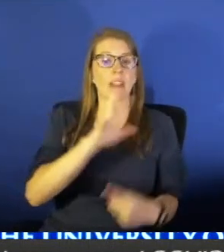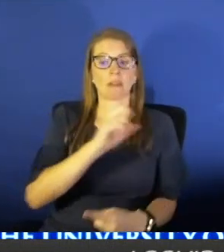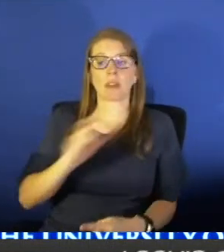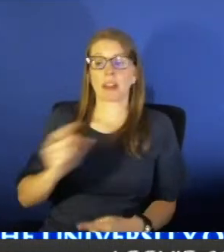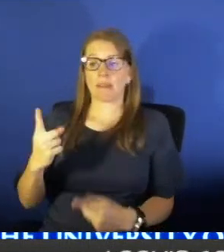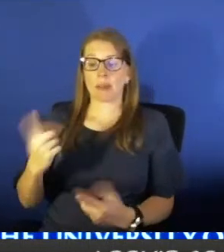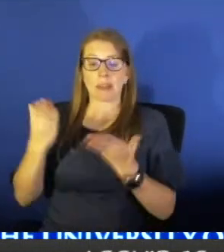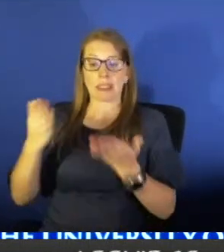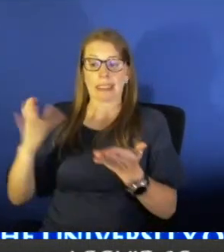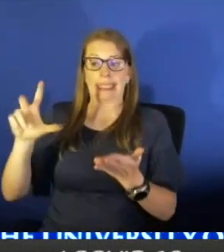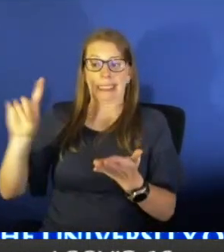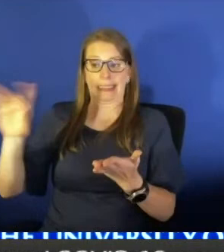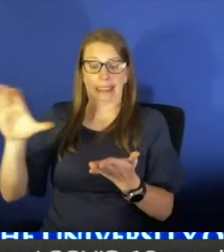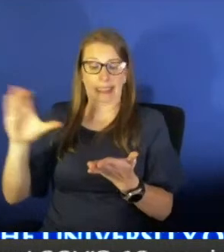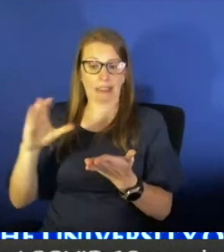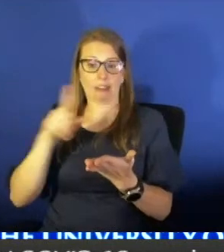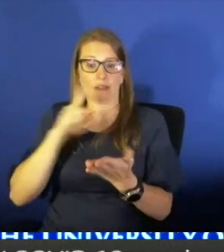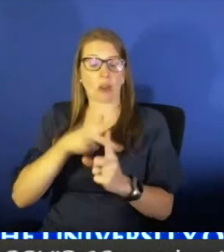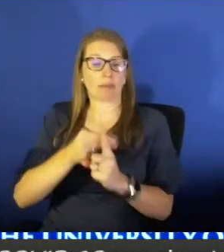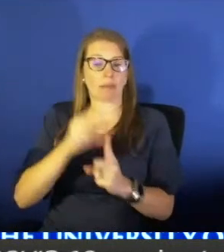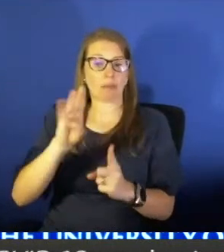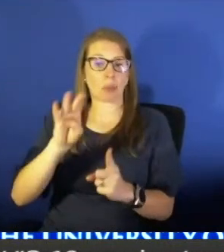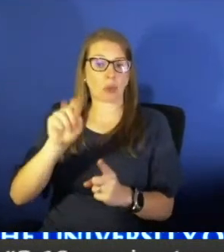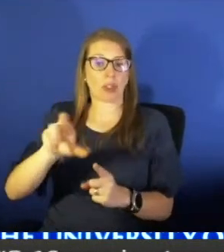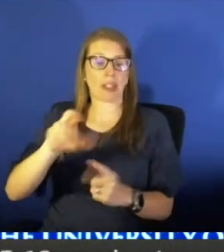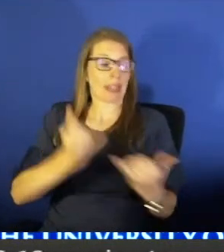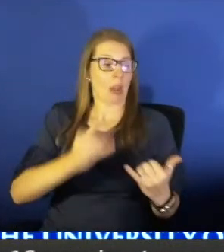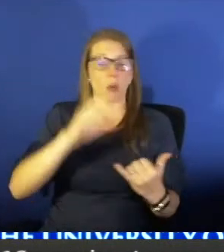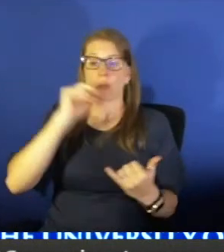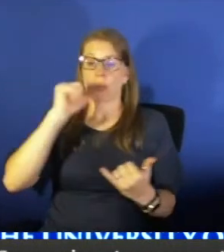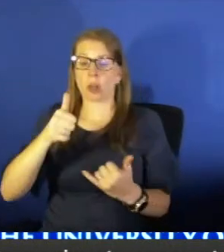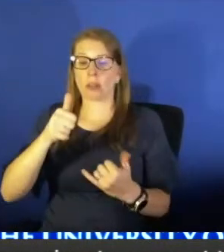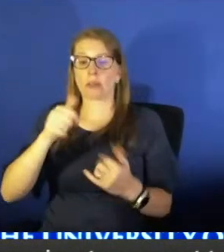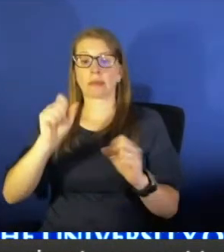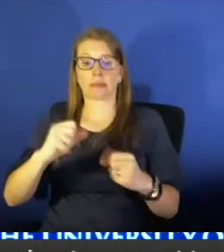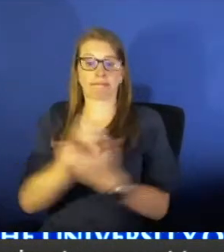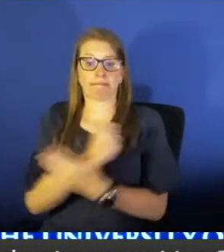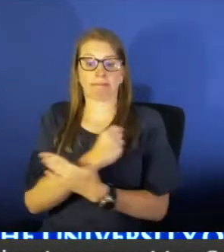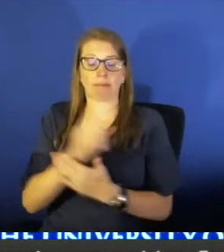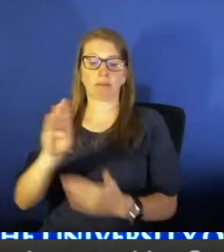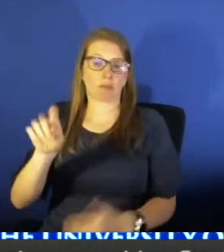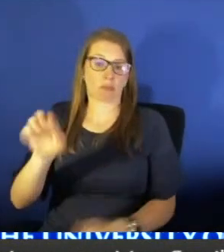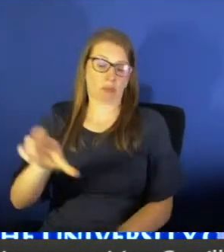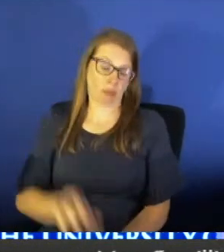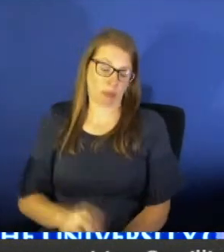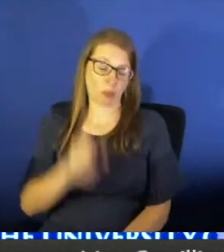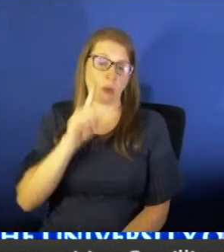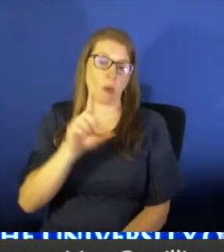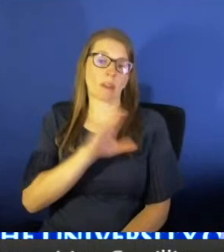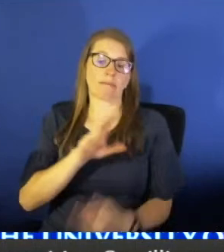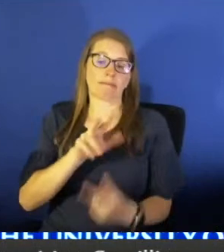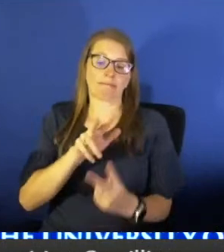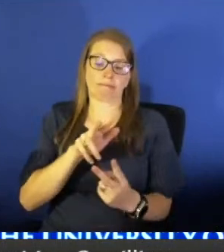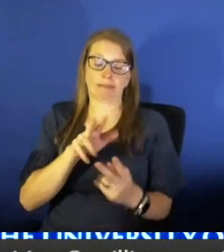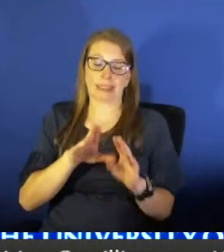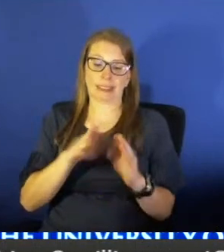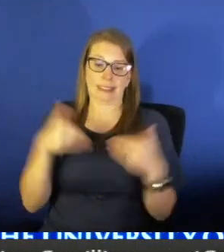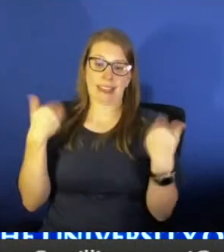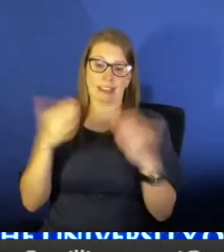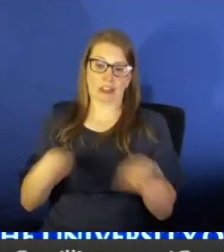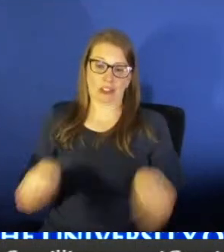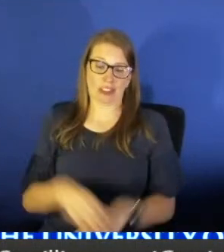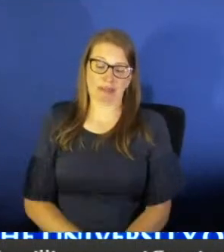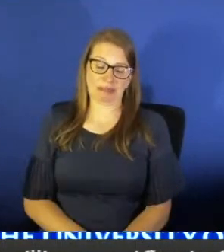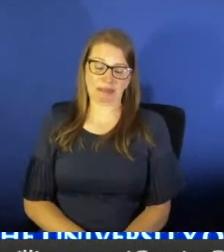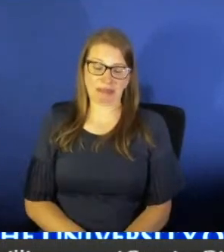the CDC, so I believe today or tomorrow you should be able to get those boosters for those young children at this point in time